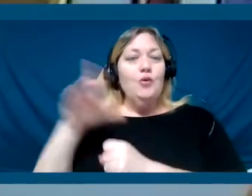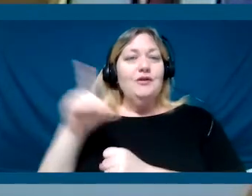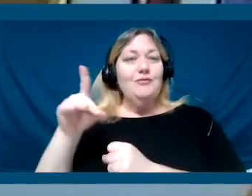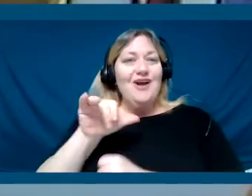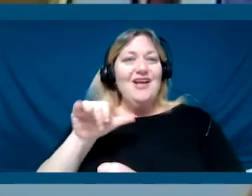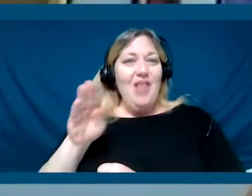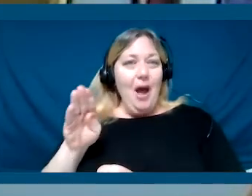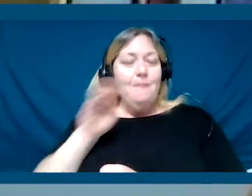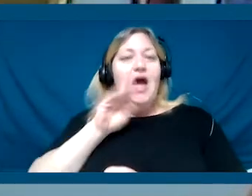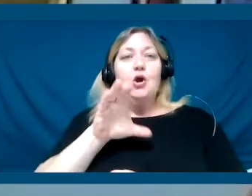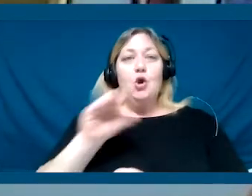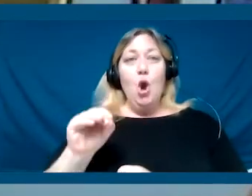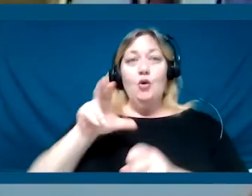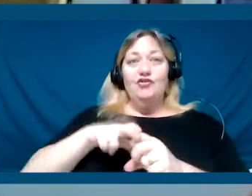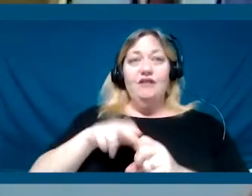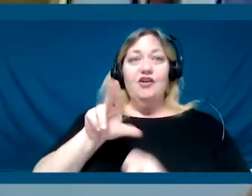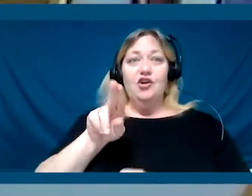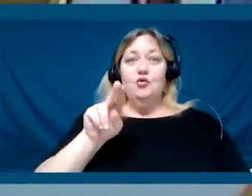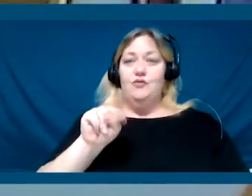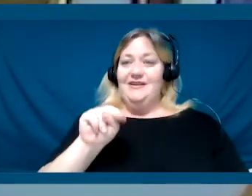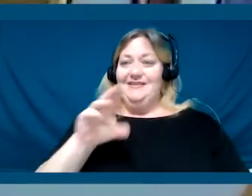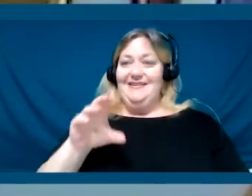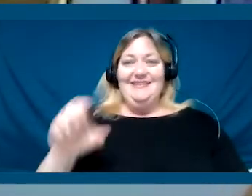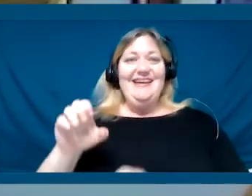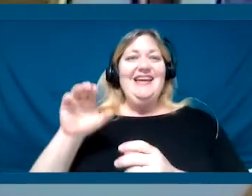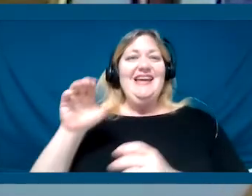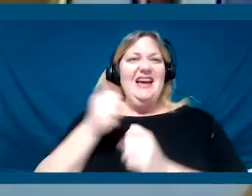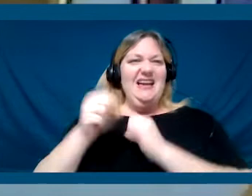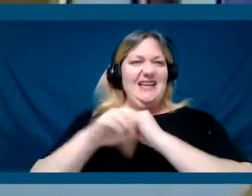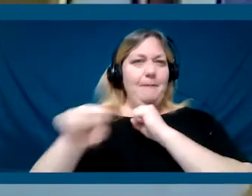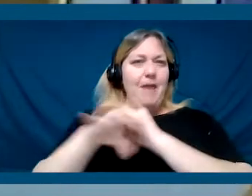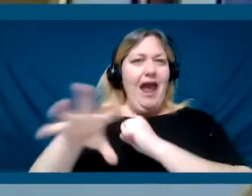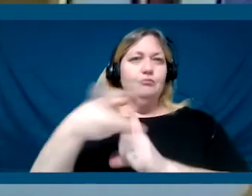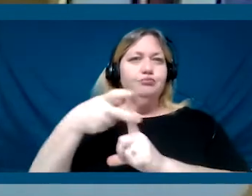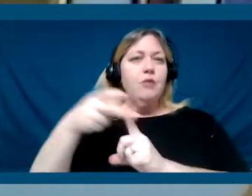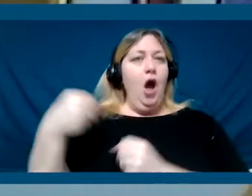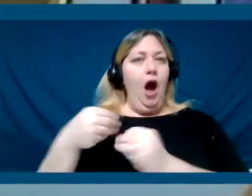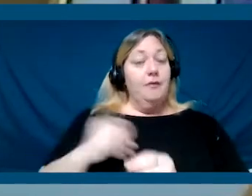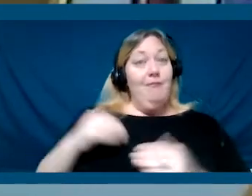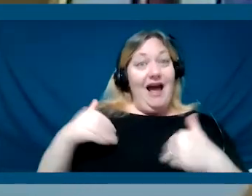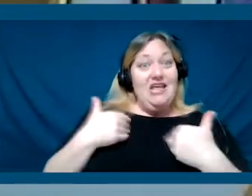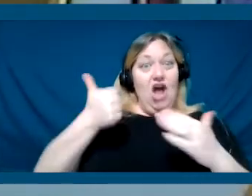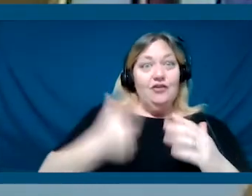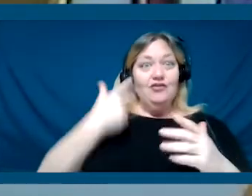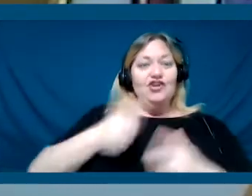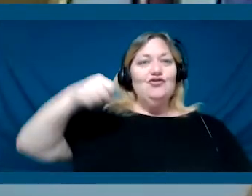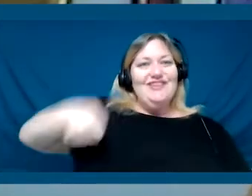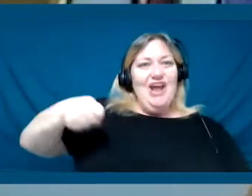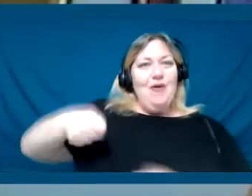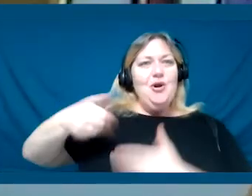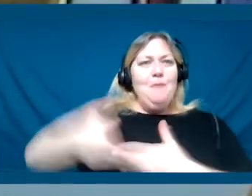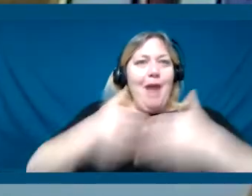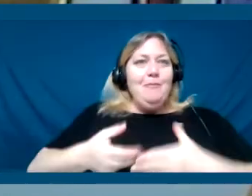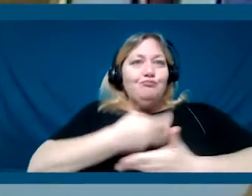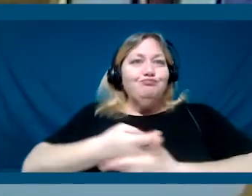of the local UDC campaign office. I can recall that my youngest was still in a carrier when I used to take her to the